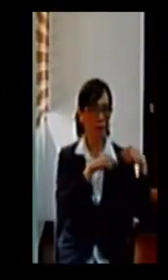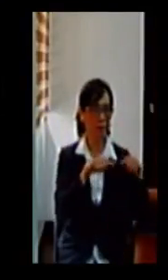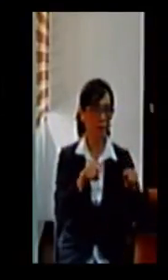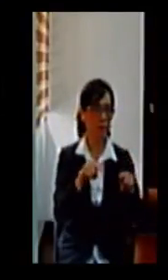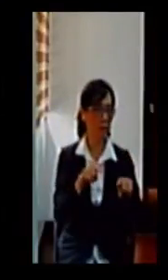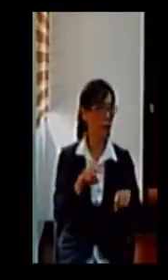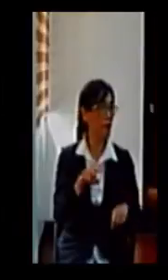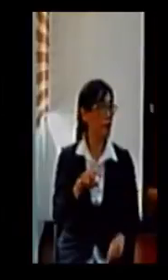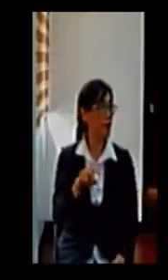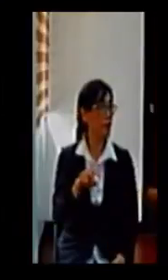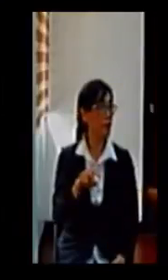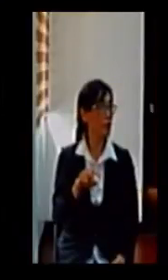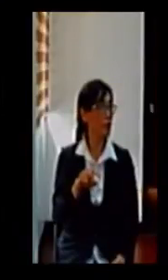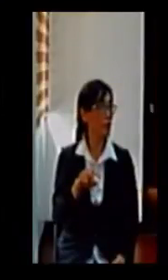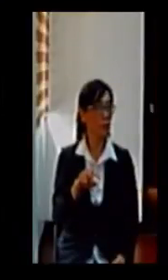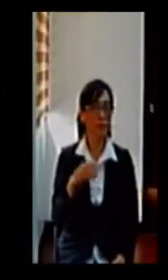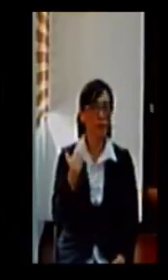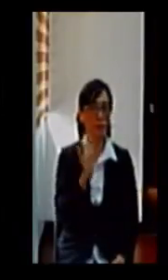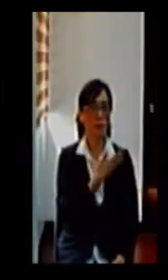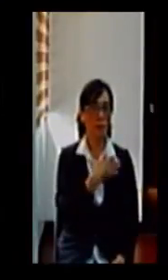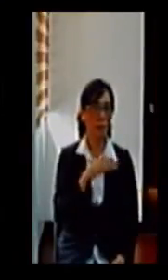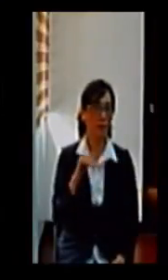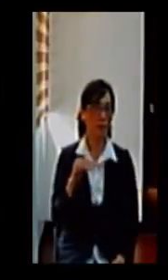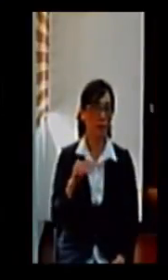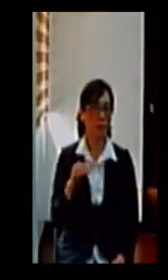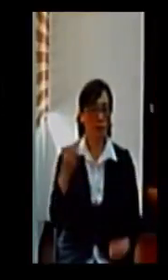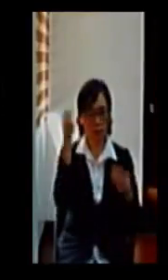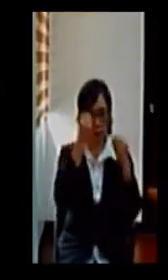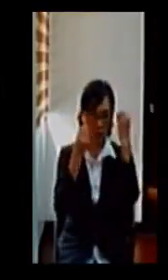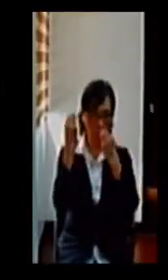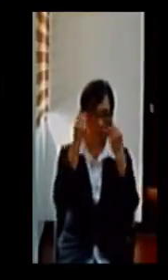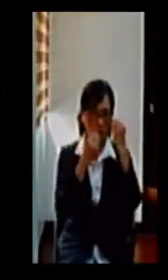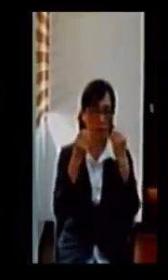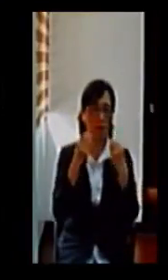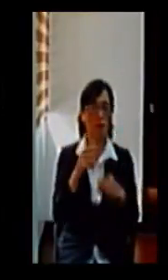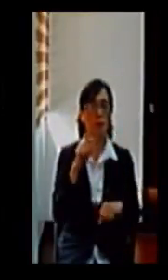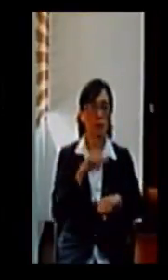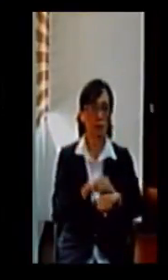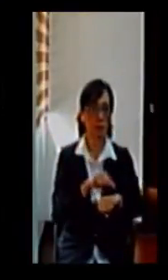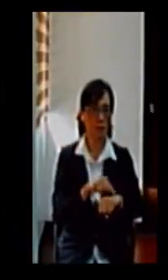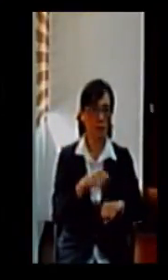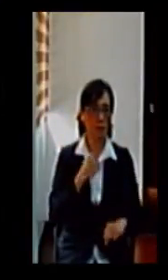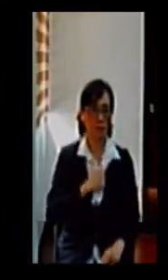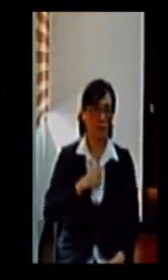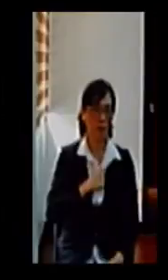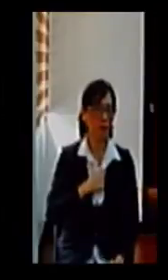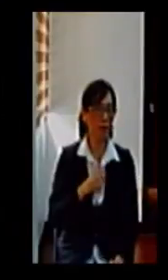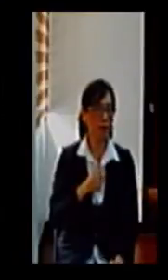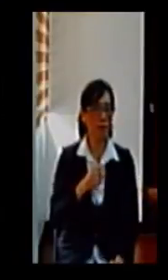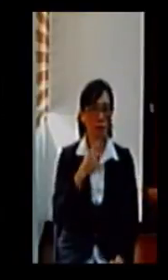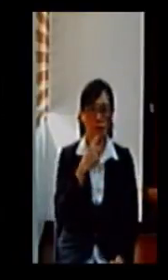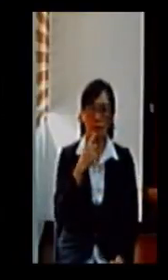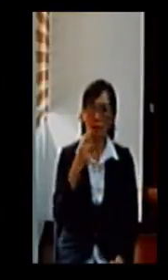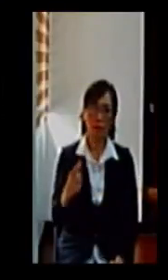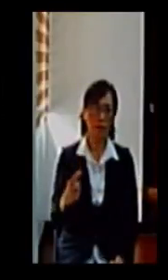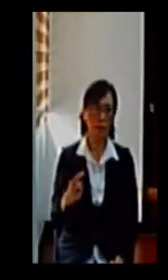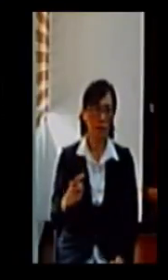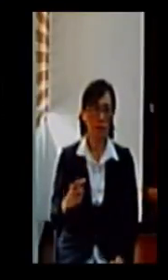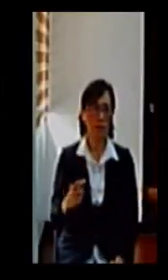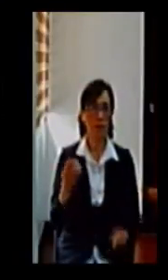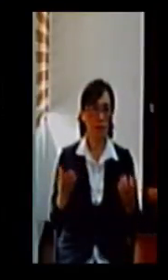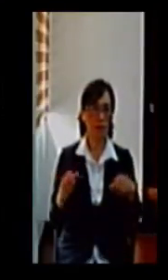is still we are in a state of confusion at the moment. Yeah. Sorry. You mentioned that the